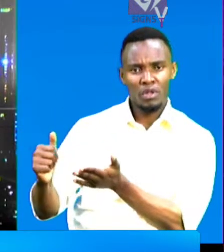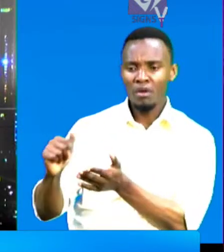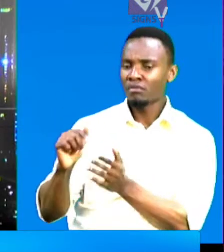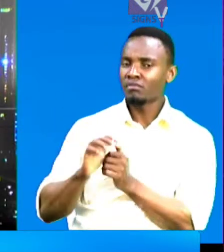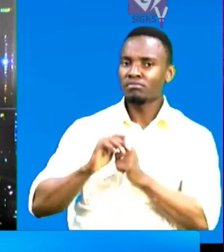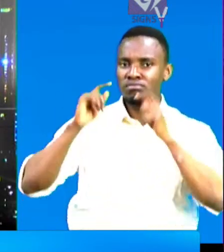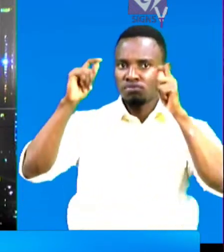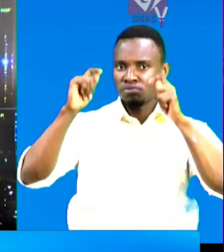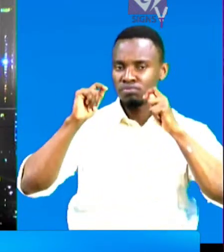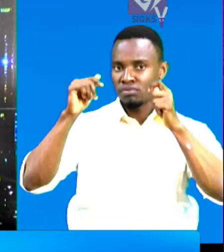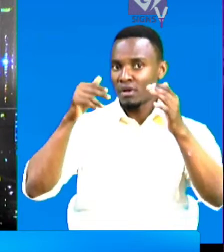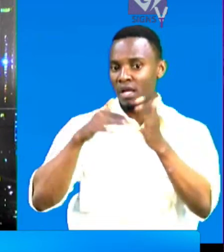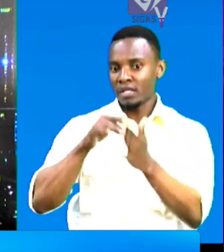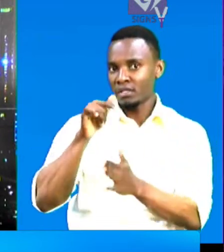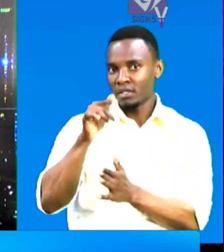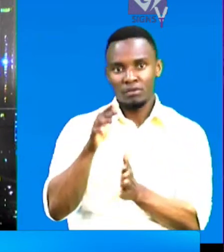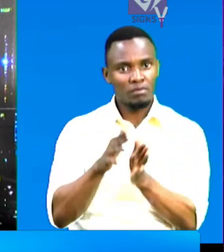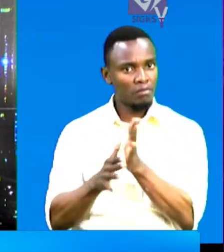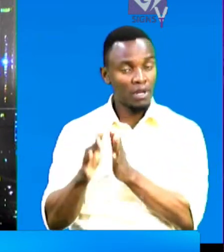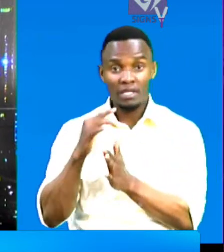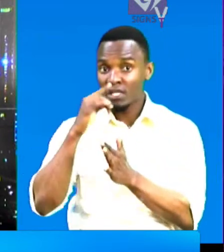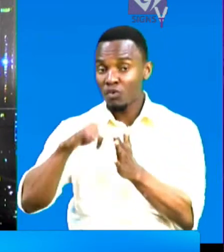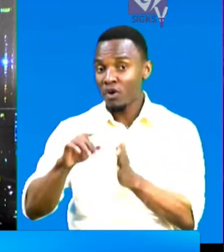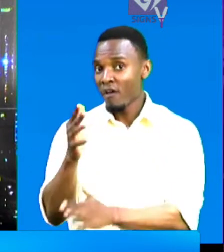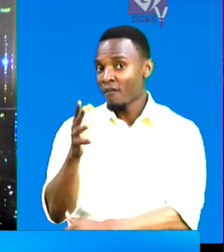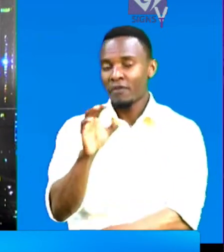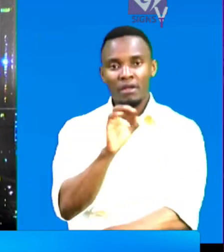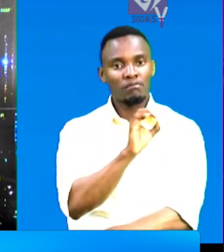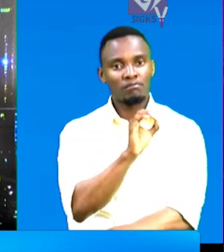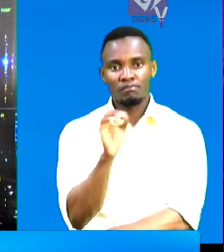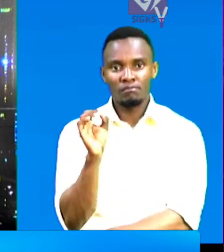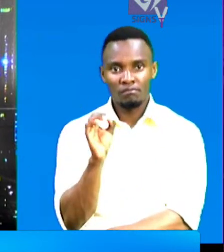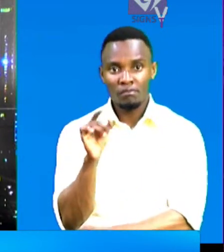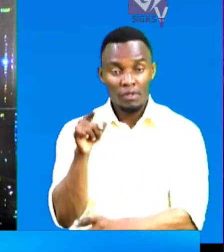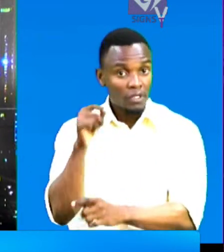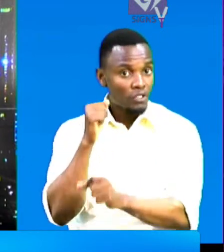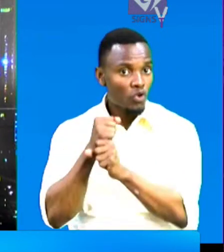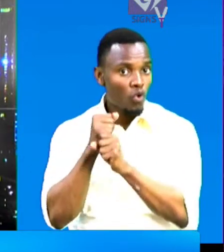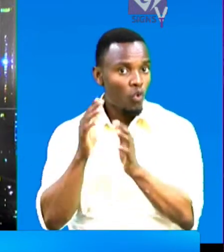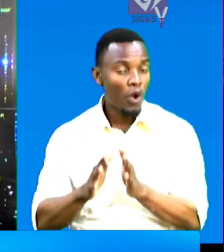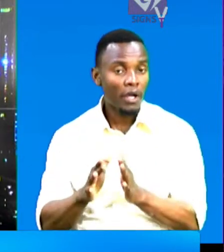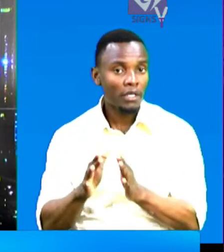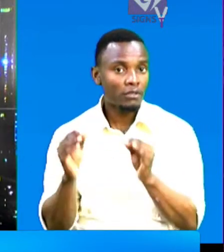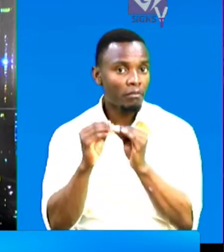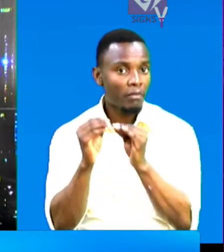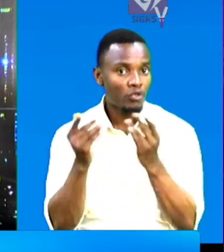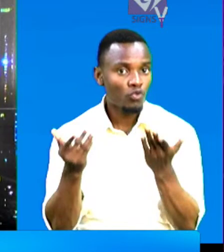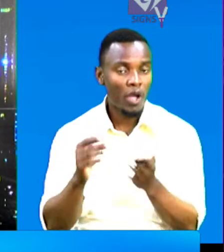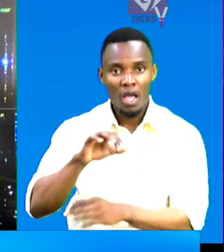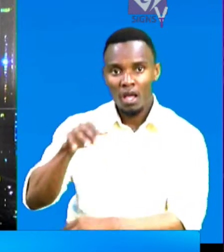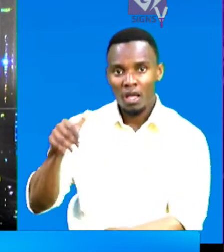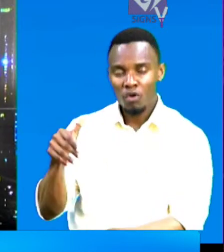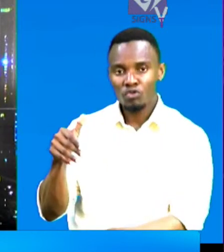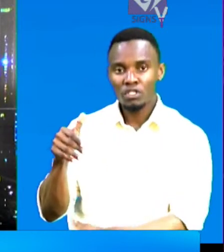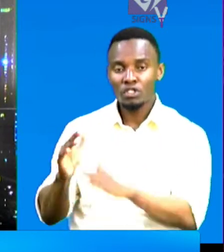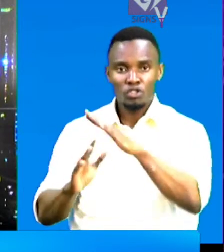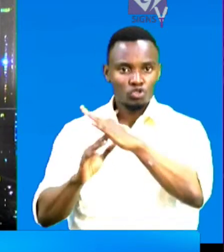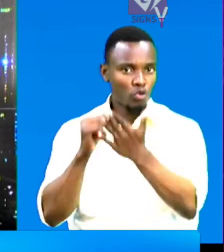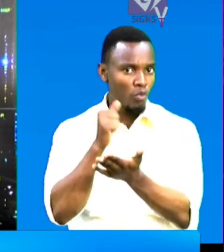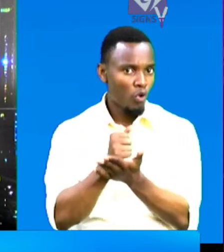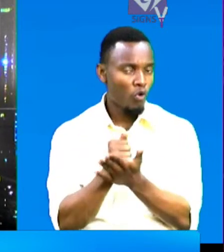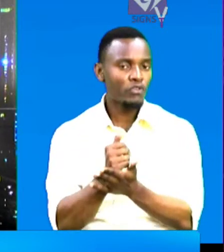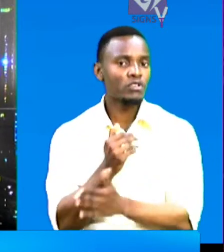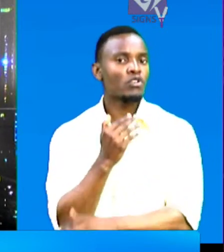against the move, terming it unfair. The workers, who congregated at the county headquarters seeking audience